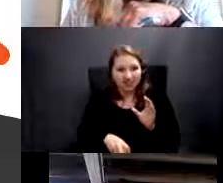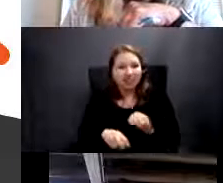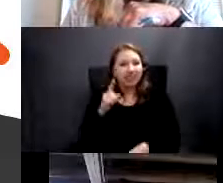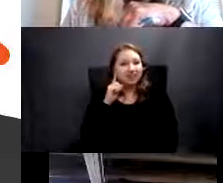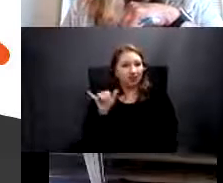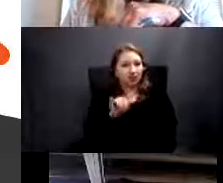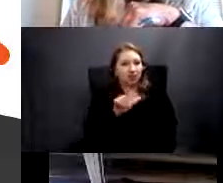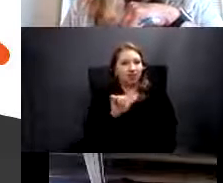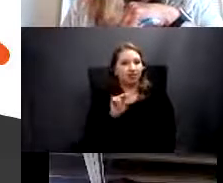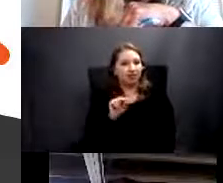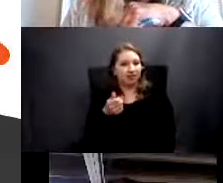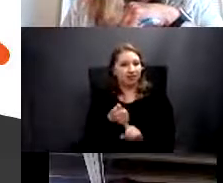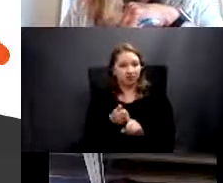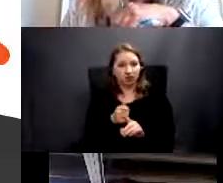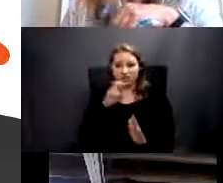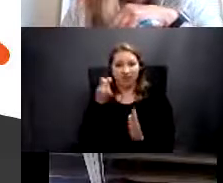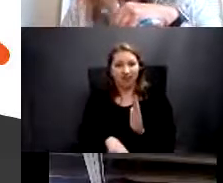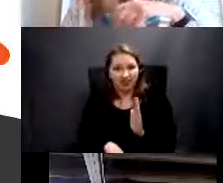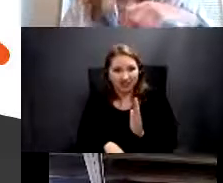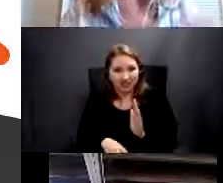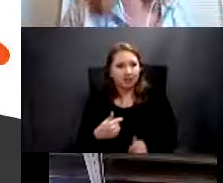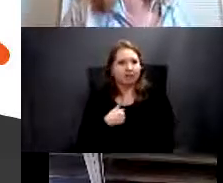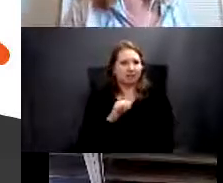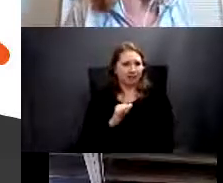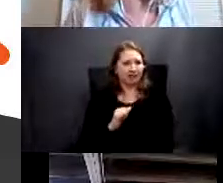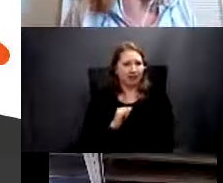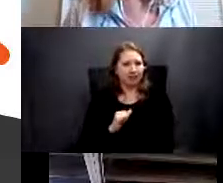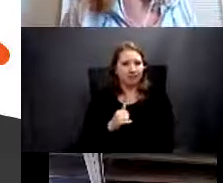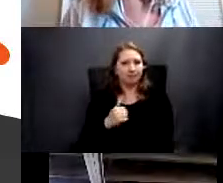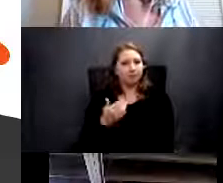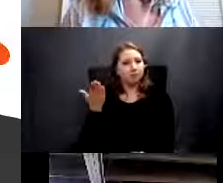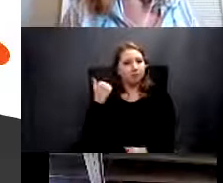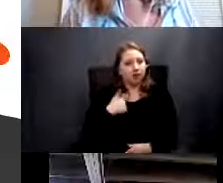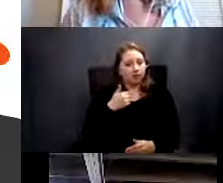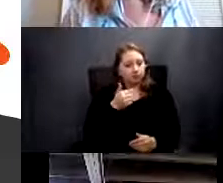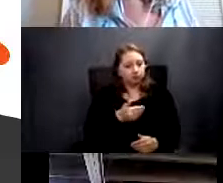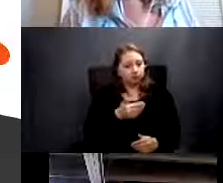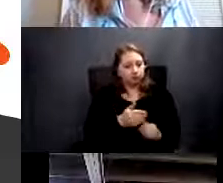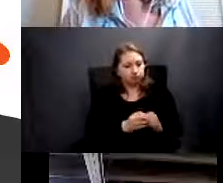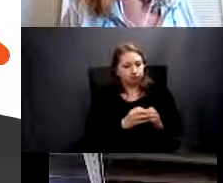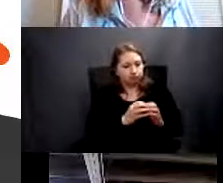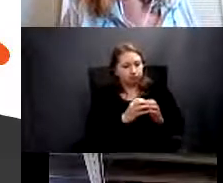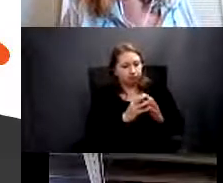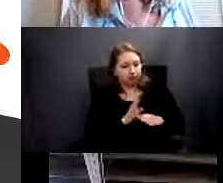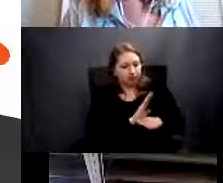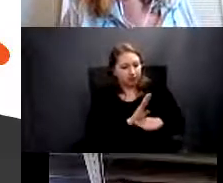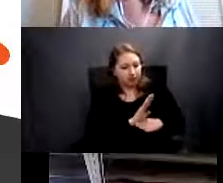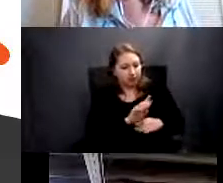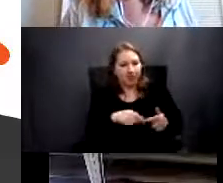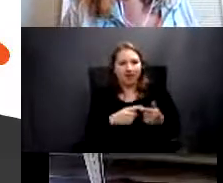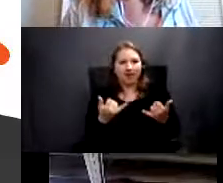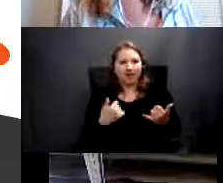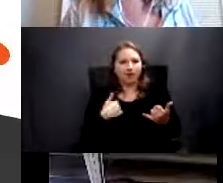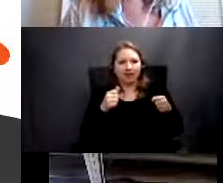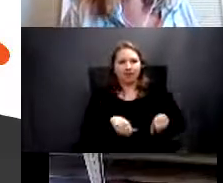and that's where I'm at now too. I've worked into it gradually, and now I'm at the point of I've given up that safety